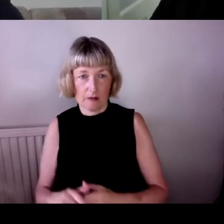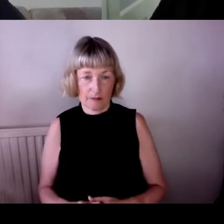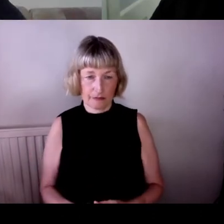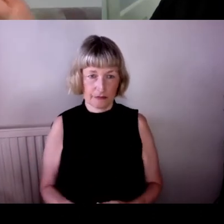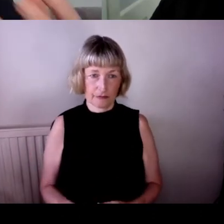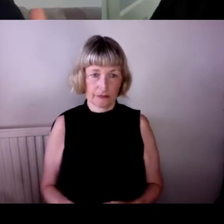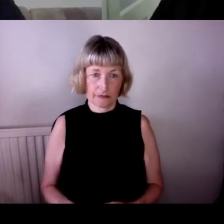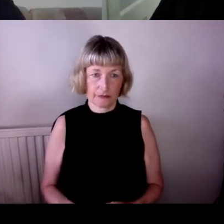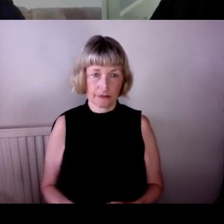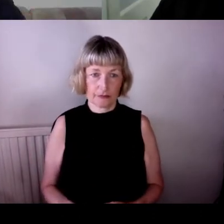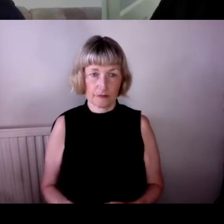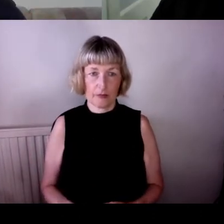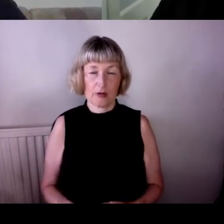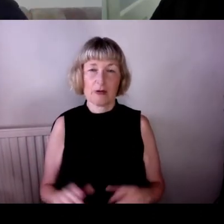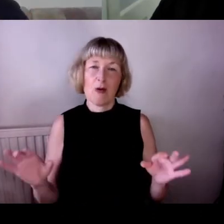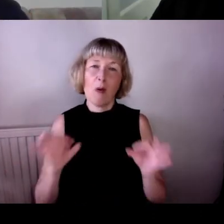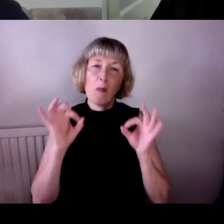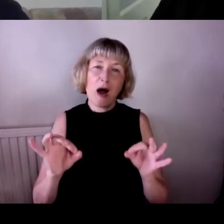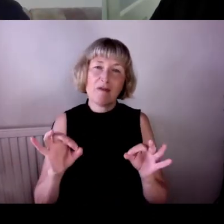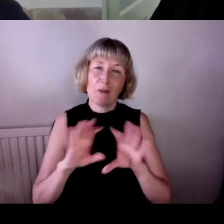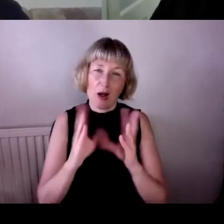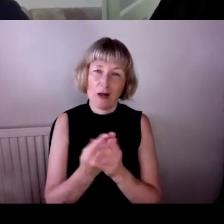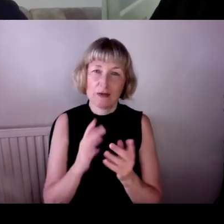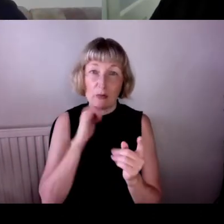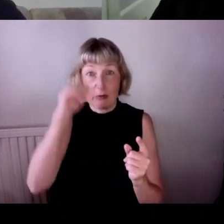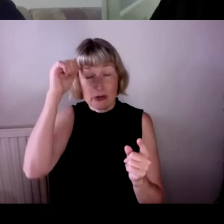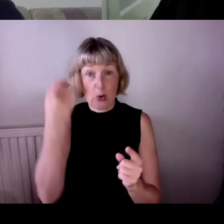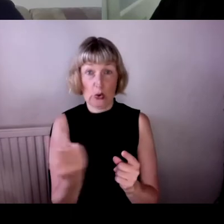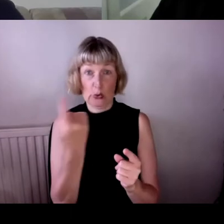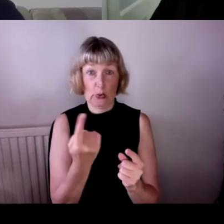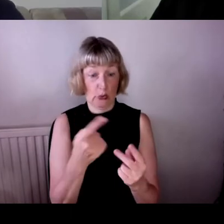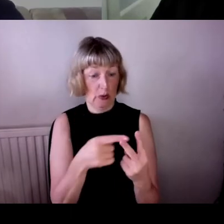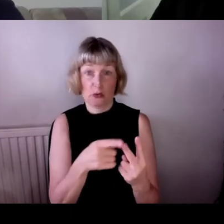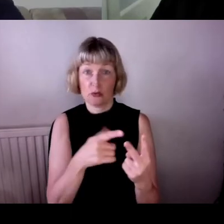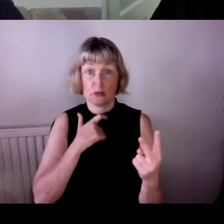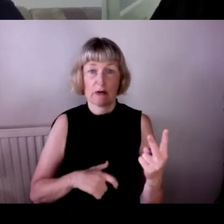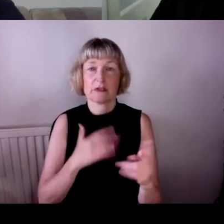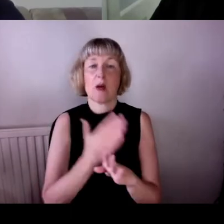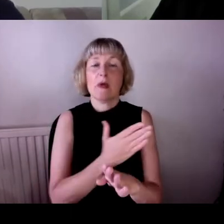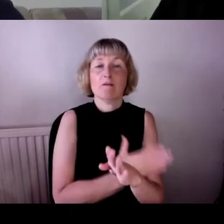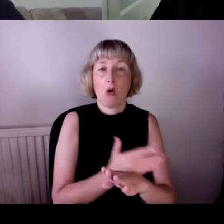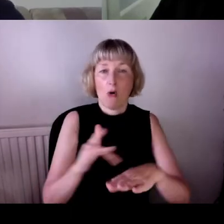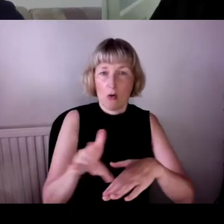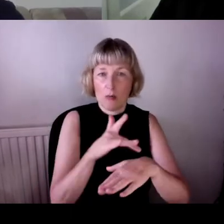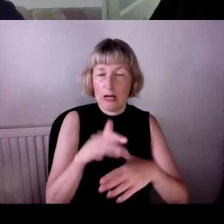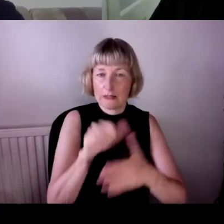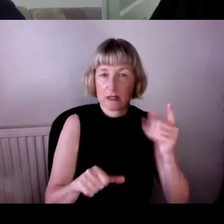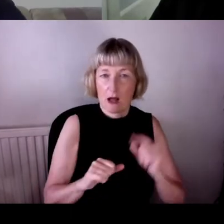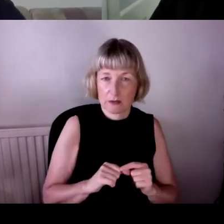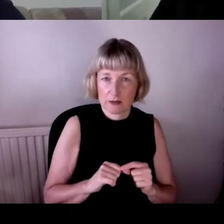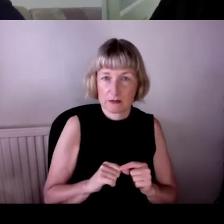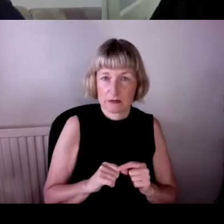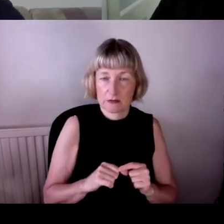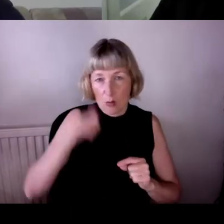ideally, we would already know who these people were before we went into the theatre. Ideally, we would have an idea of the characters and how this, where this play was